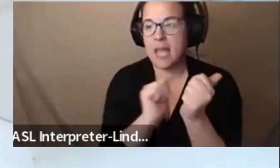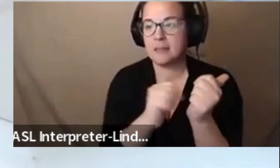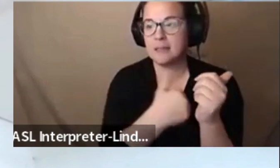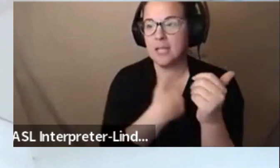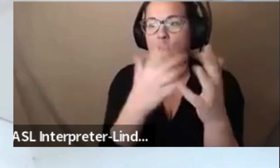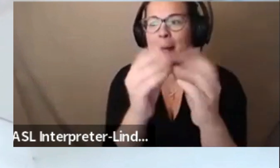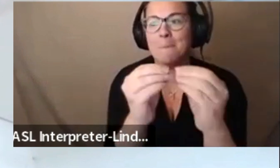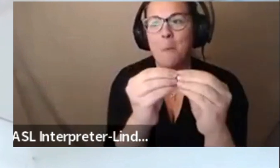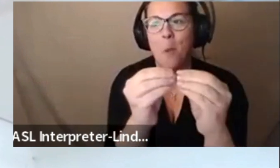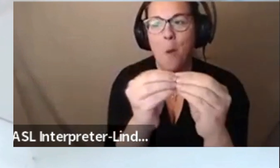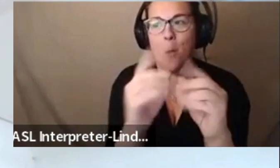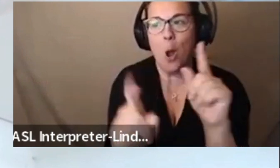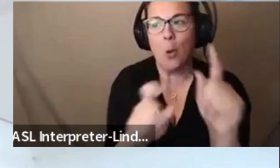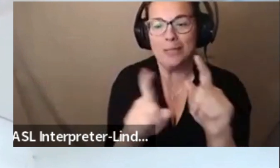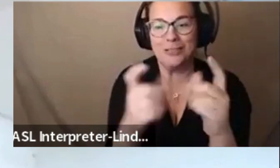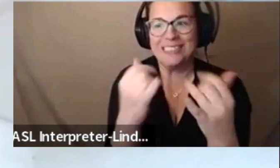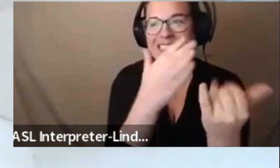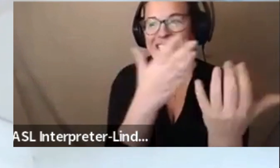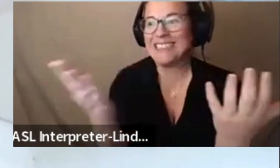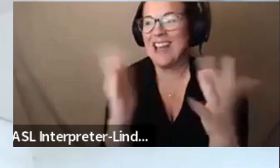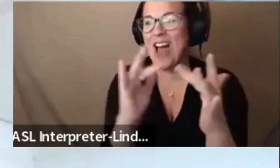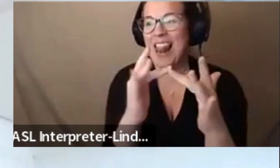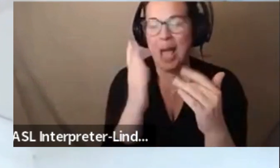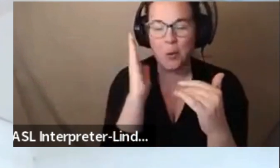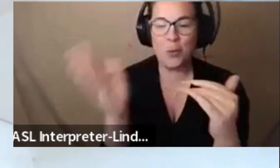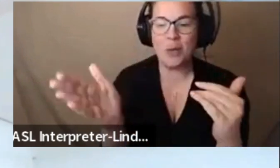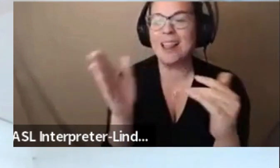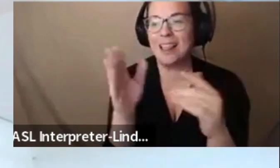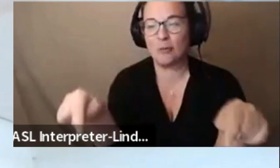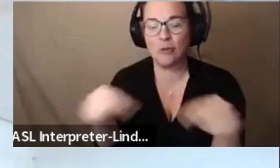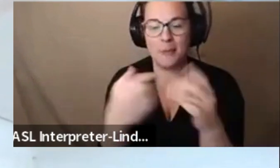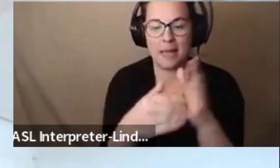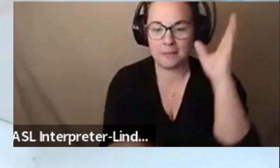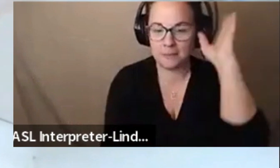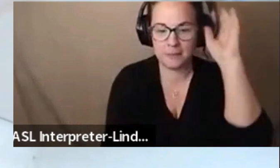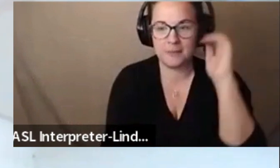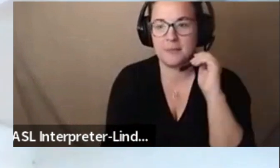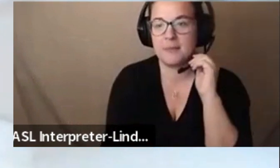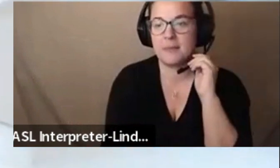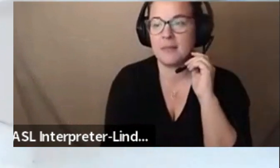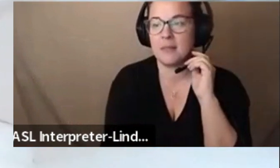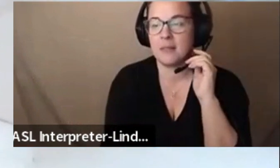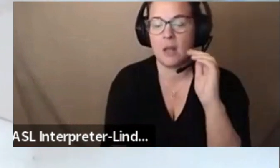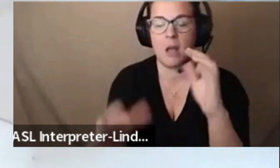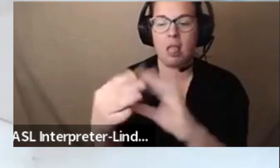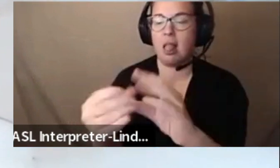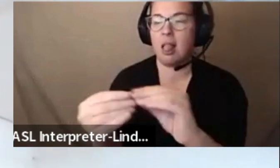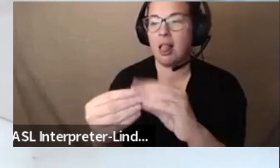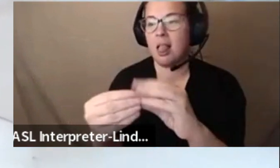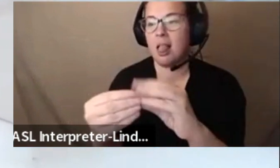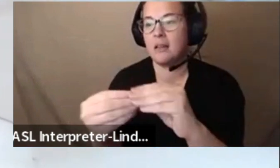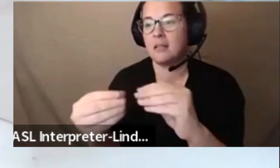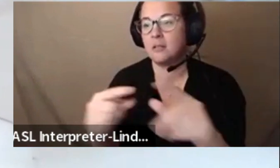plays. I'm sorry, it's still more, there's a few people in the queue here, but we will come back out here.